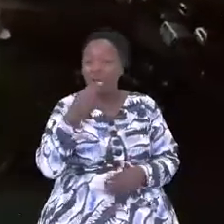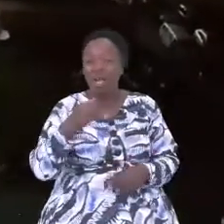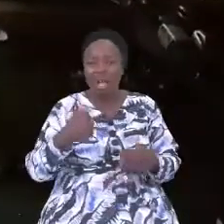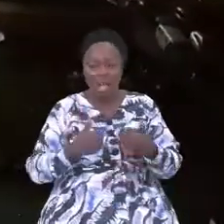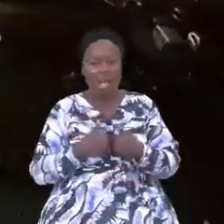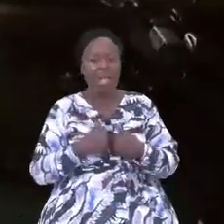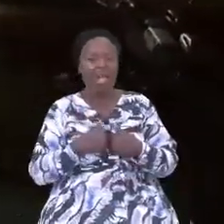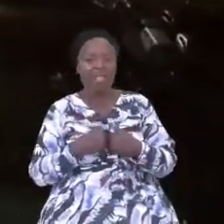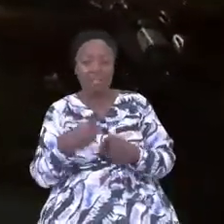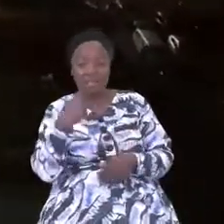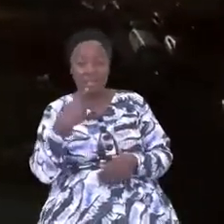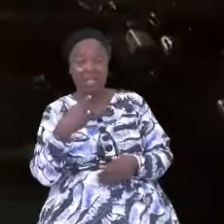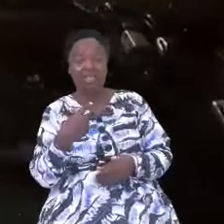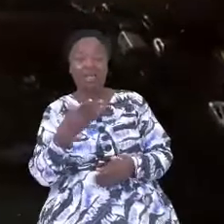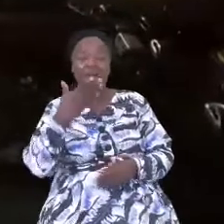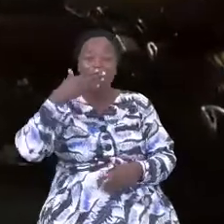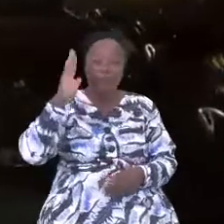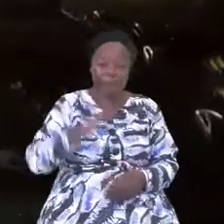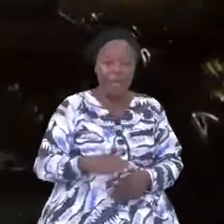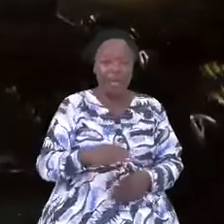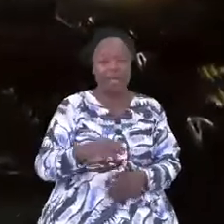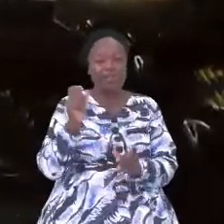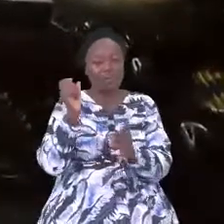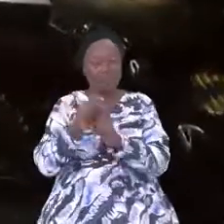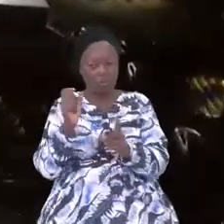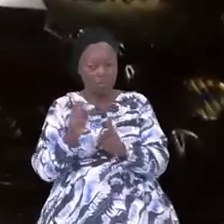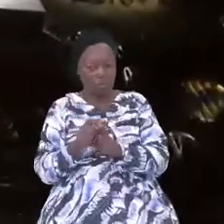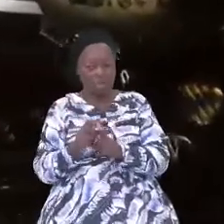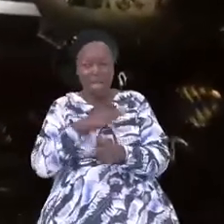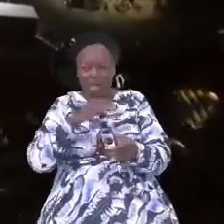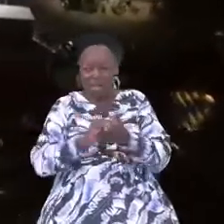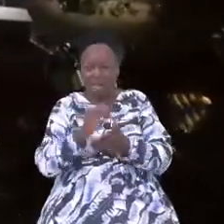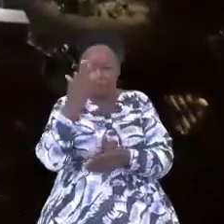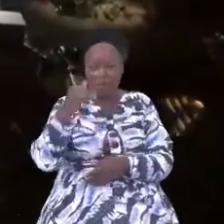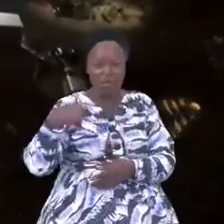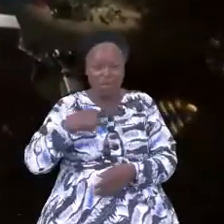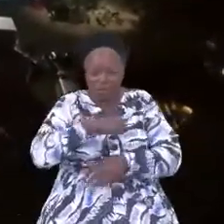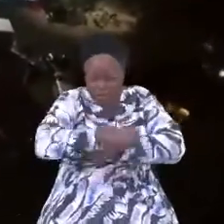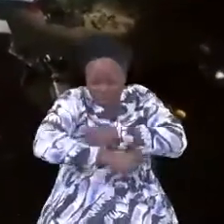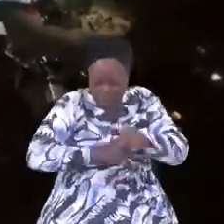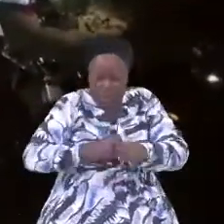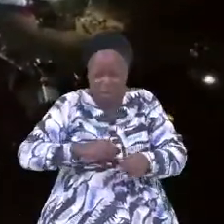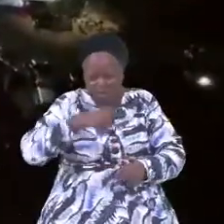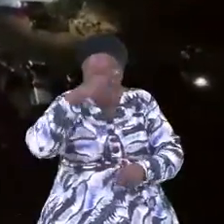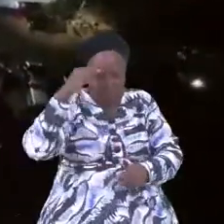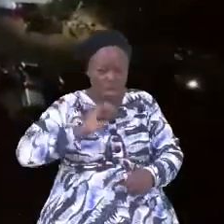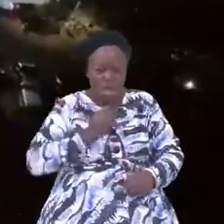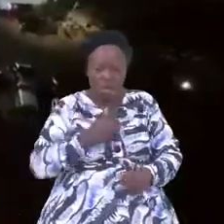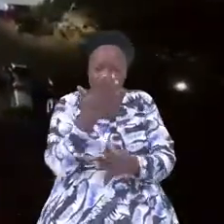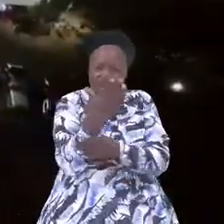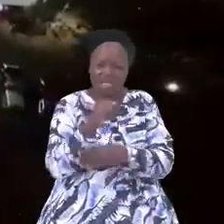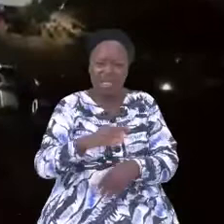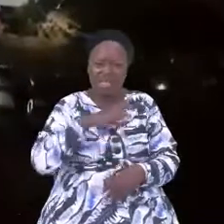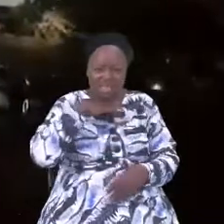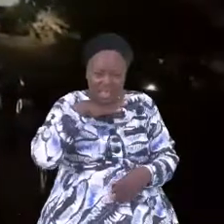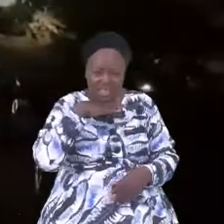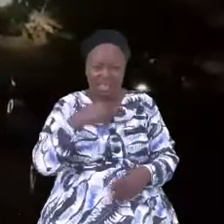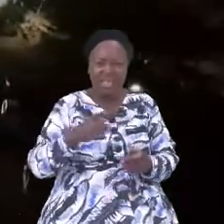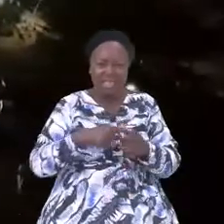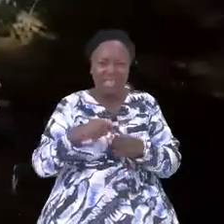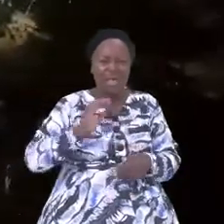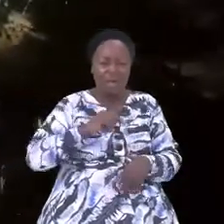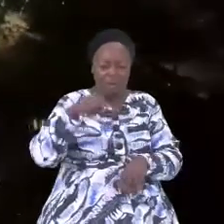perverseness. That's why we suffer. Our hands are involved. our feet, where we walk to,